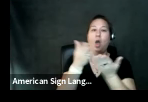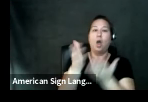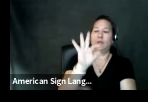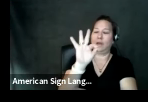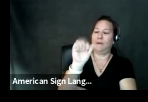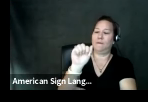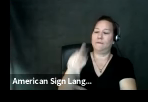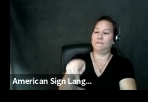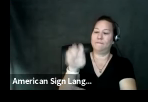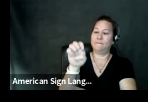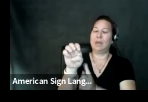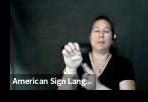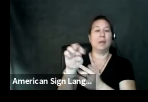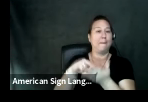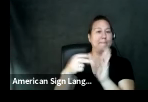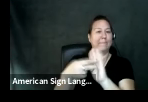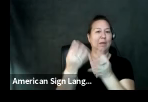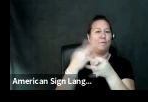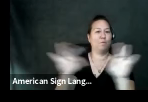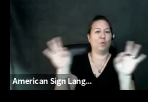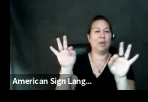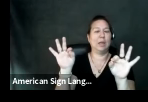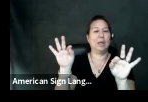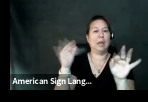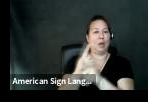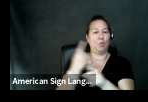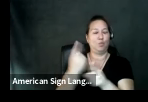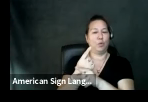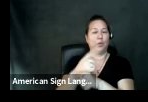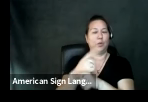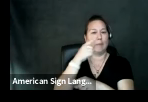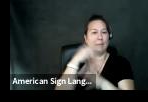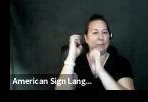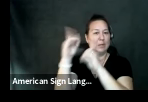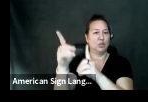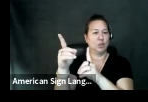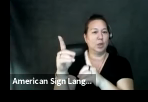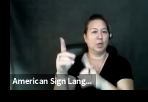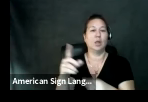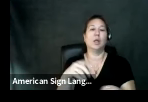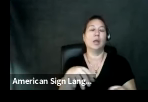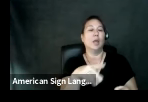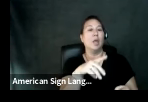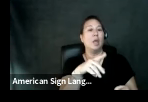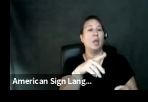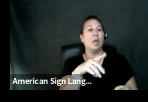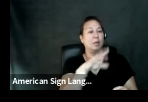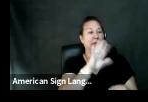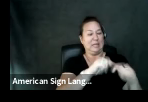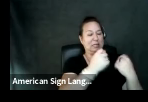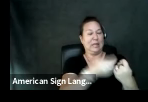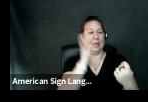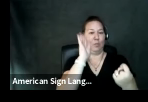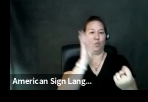means free and appropriate public education. And once the offer is made, and if you agree to